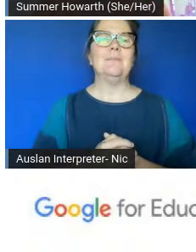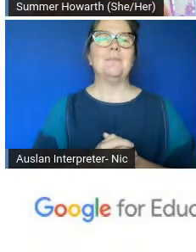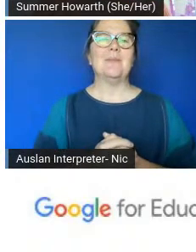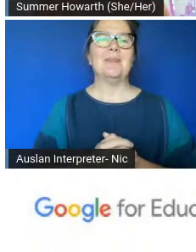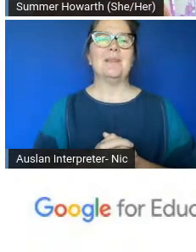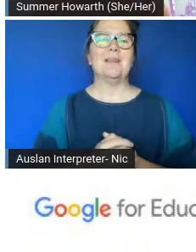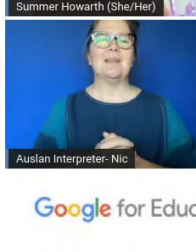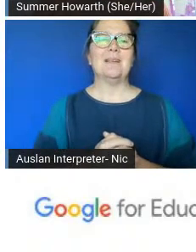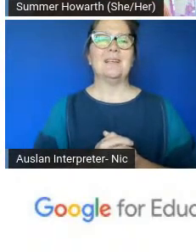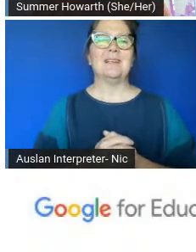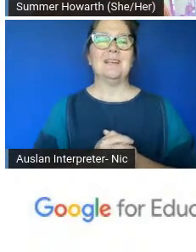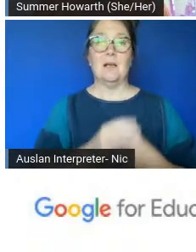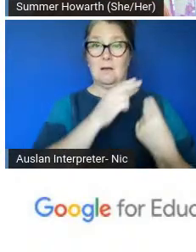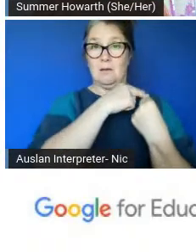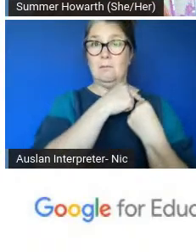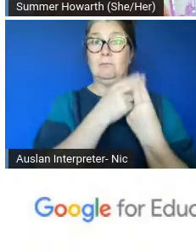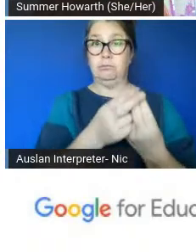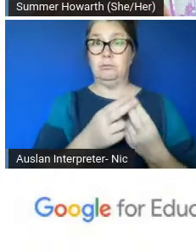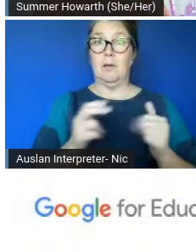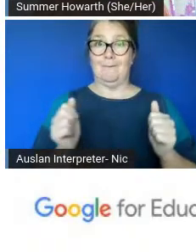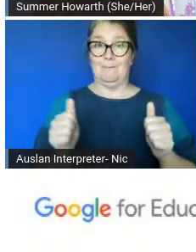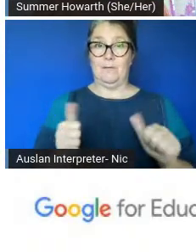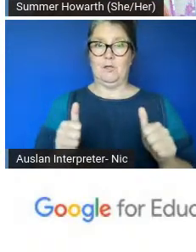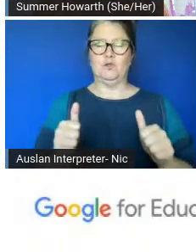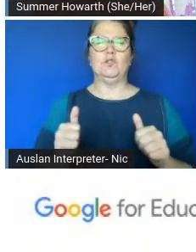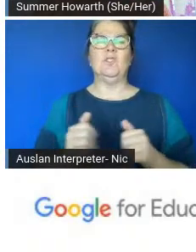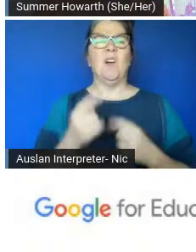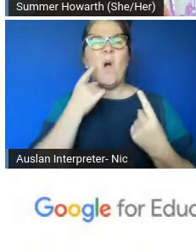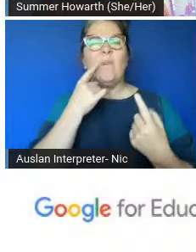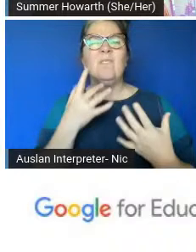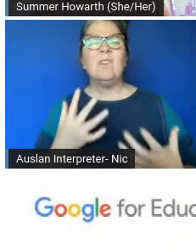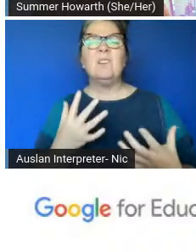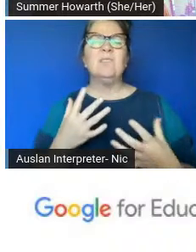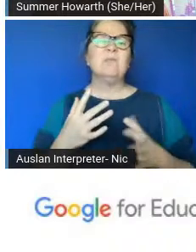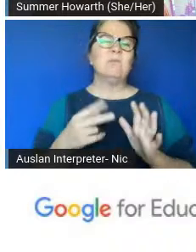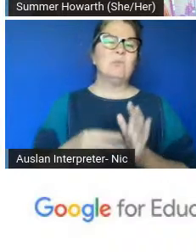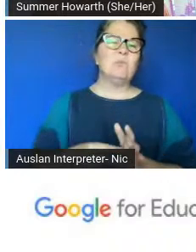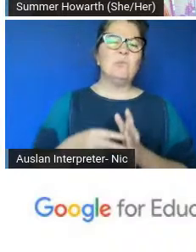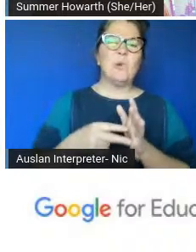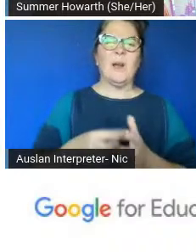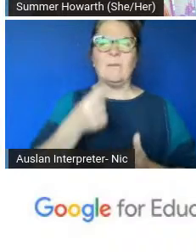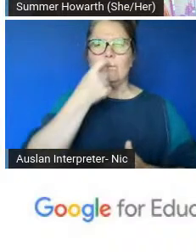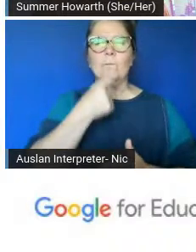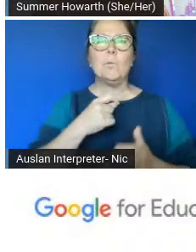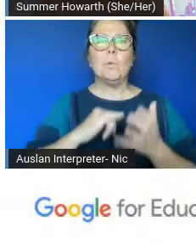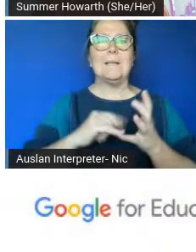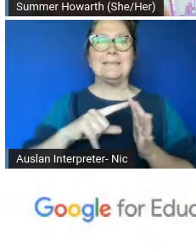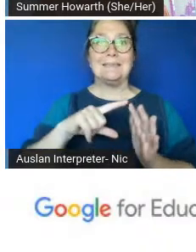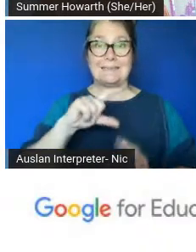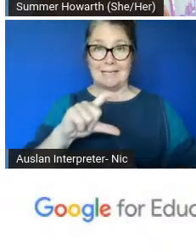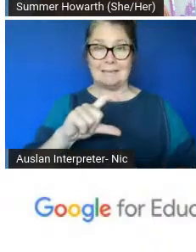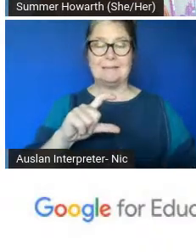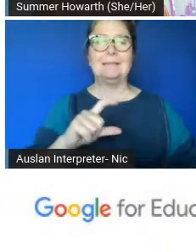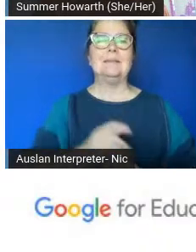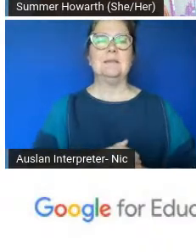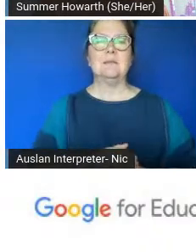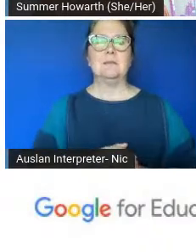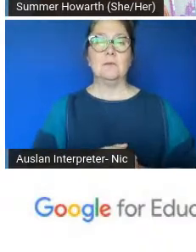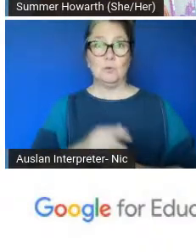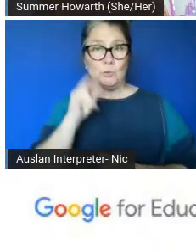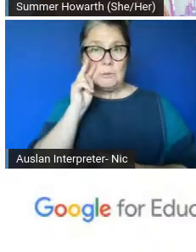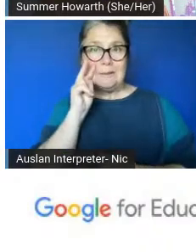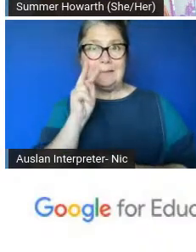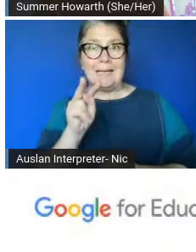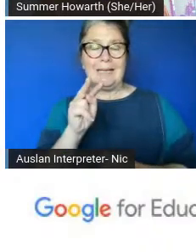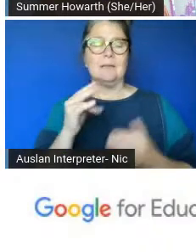now assigned. And it often takes just a few seconds for this to appear. So I'll just leave